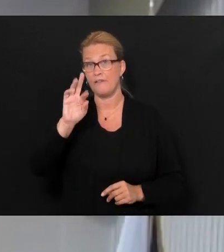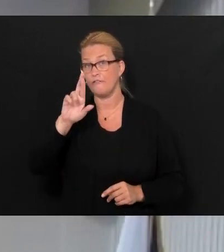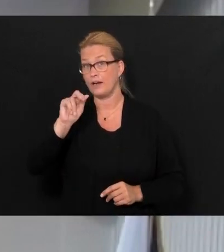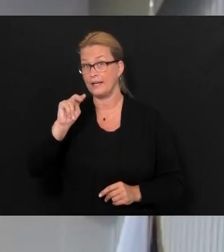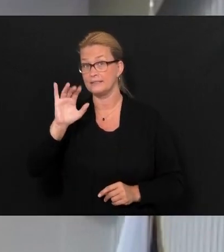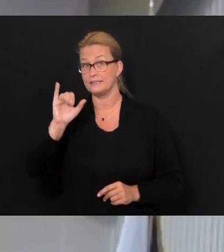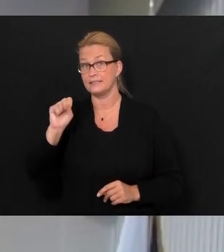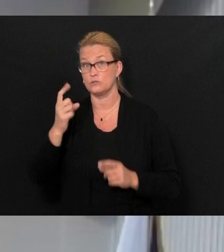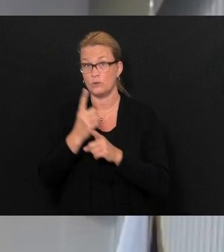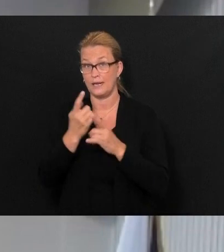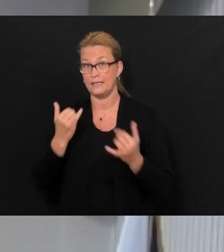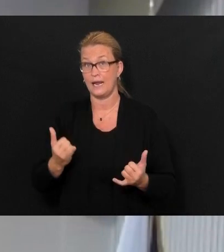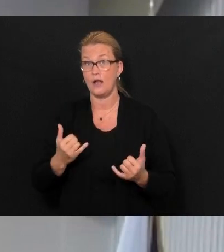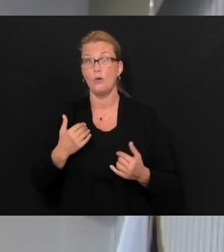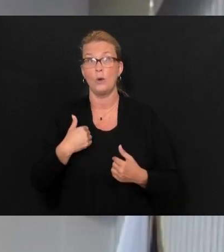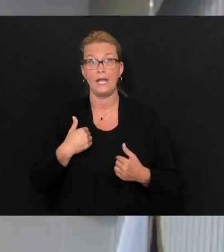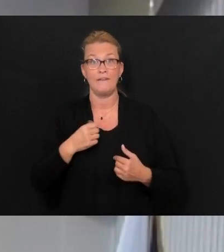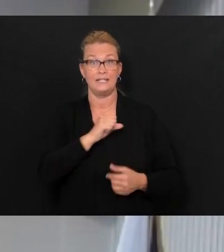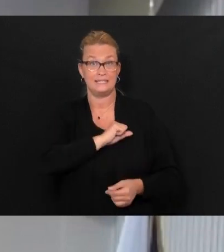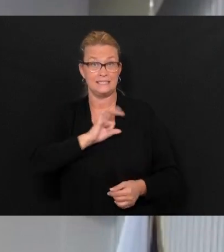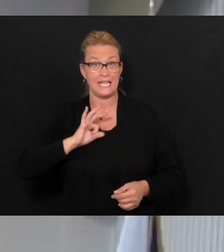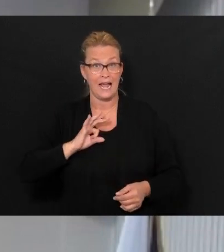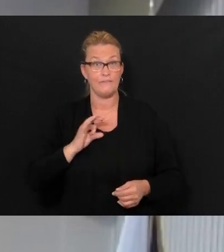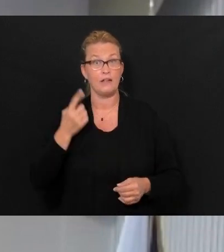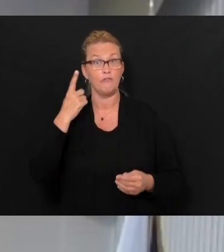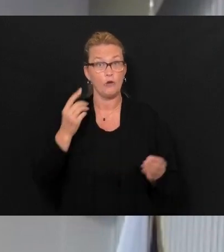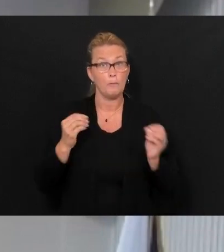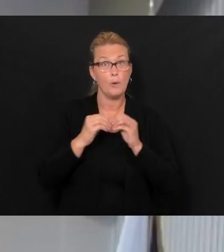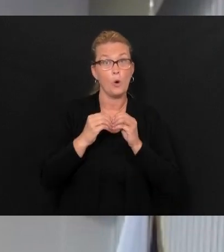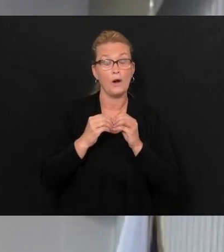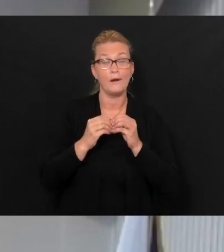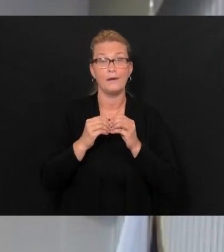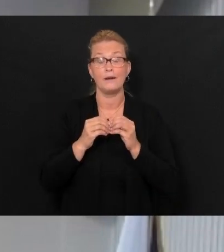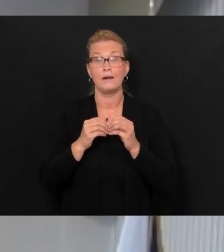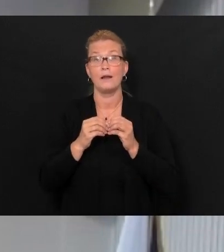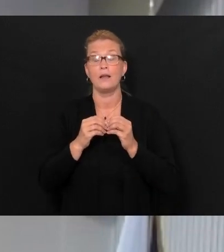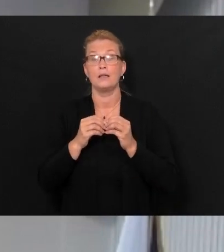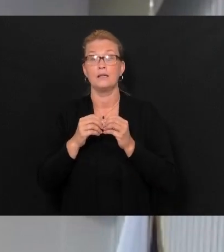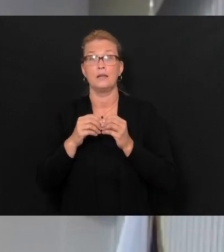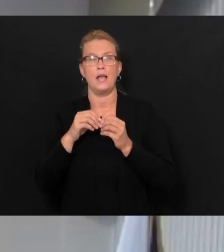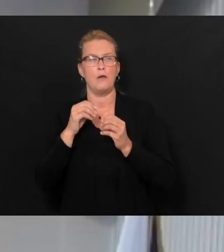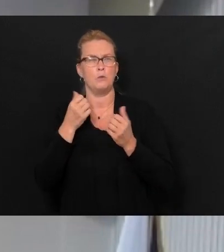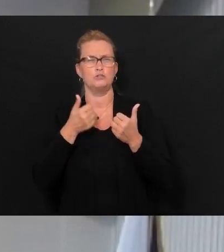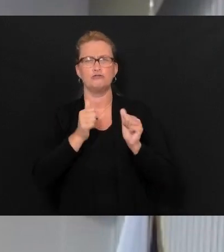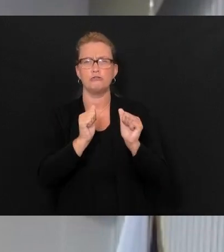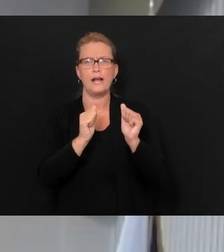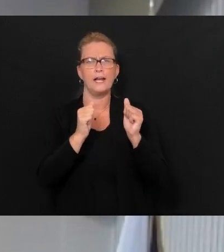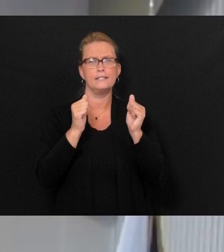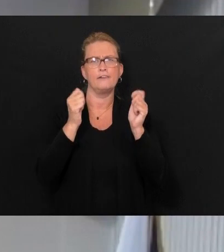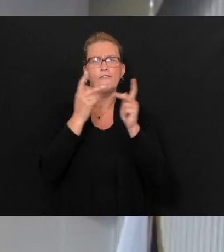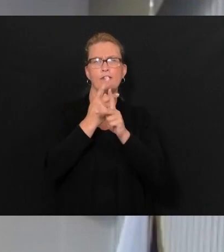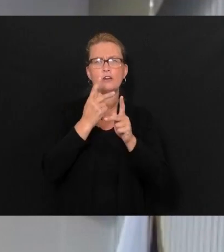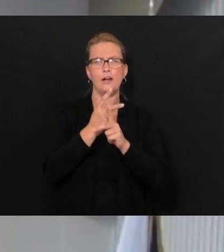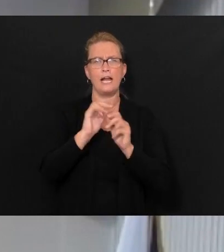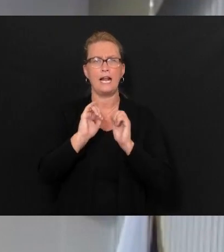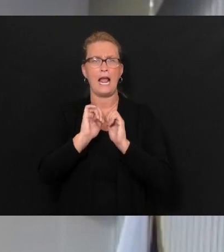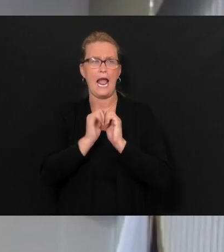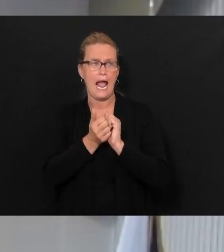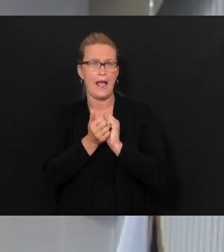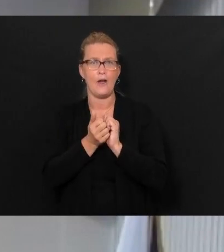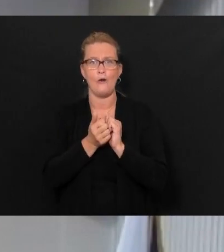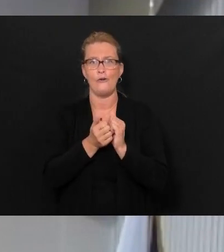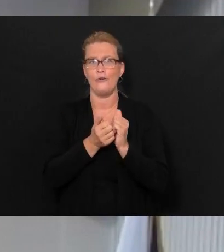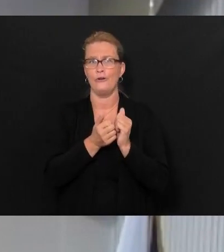have staffing for more, and we're looking at modifying the criteria for what patients